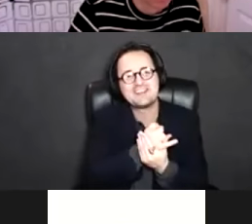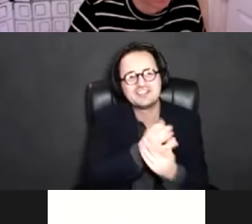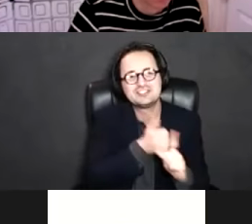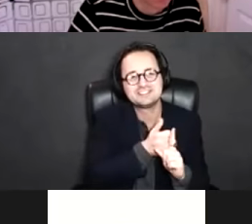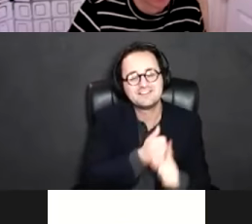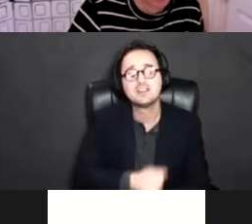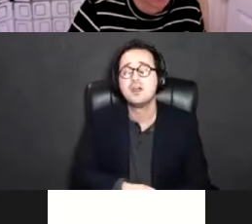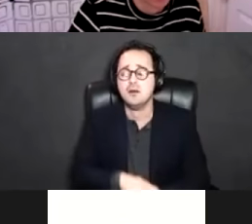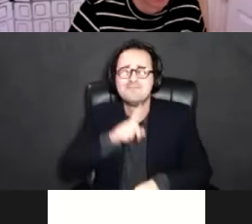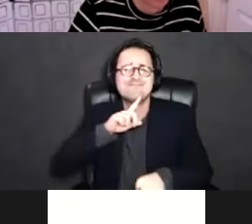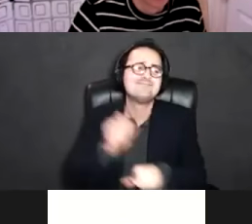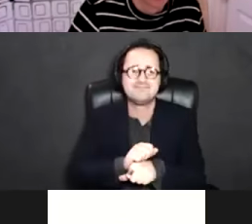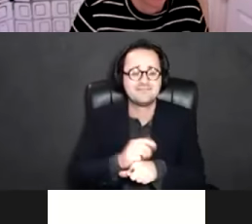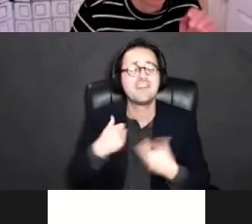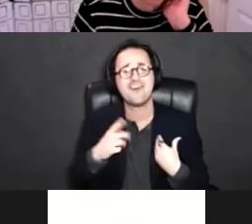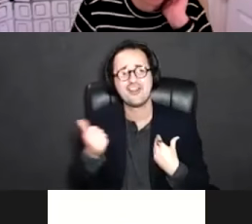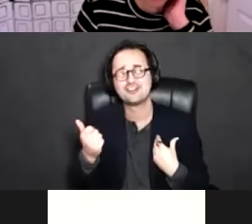most certainly a lot of other,